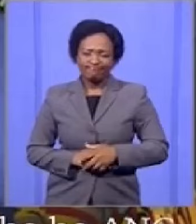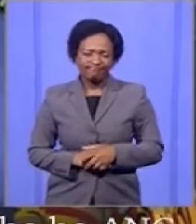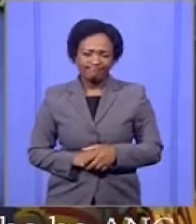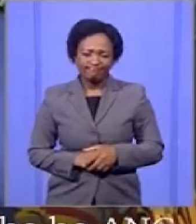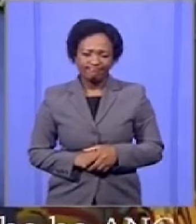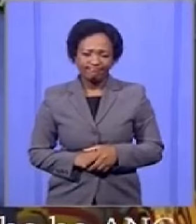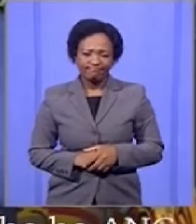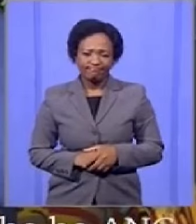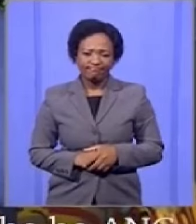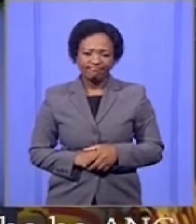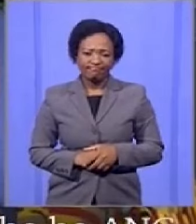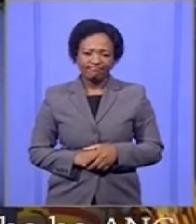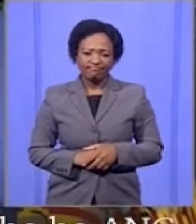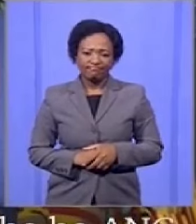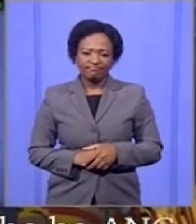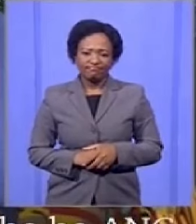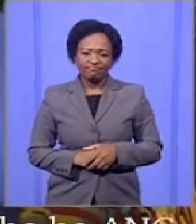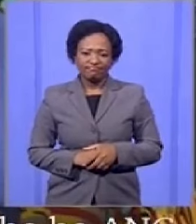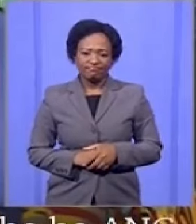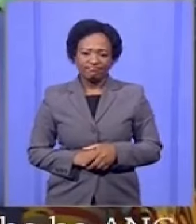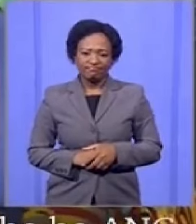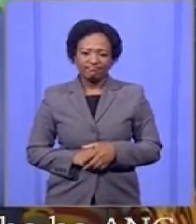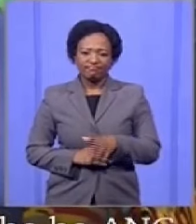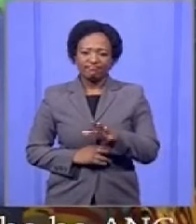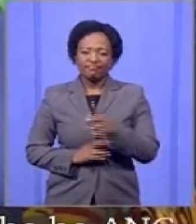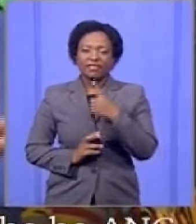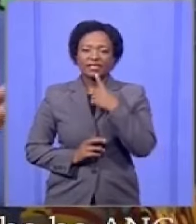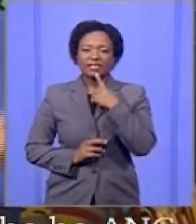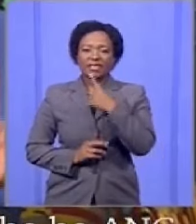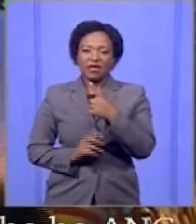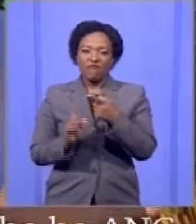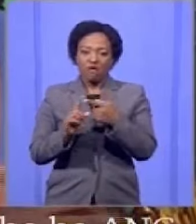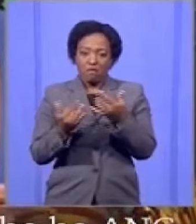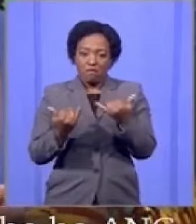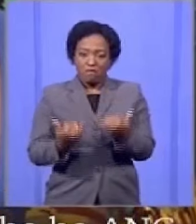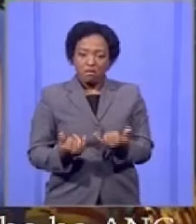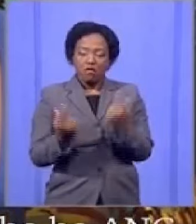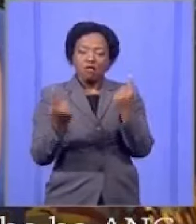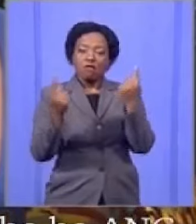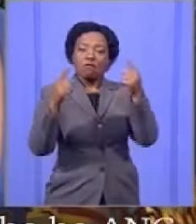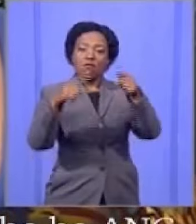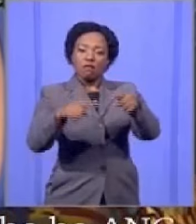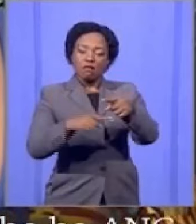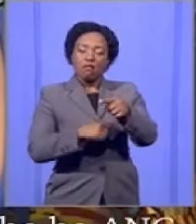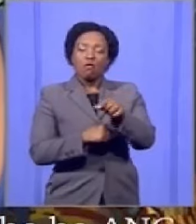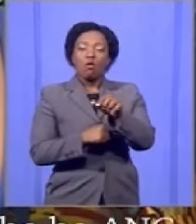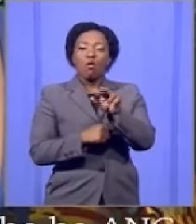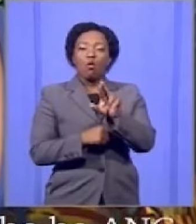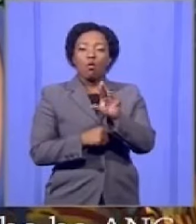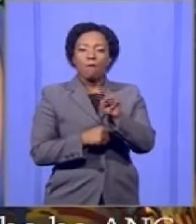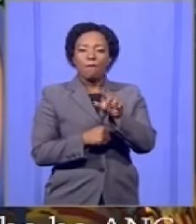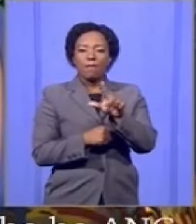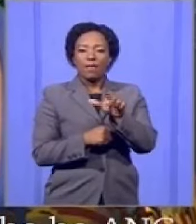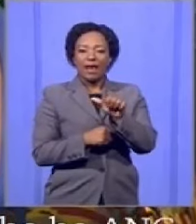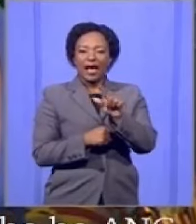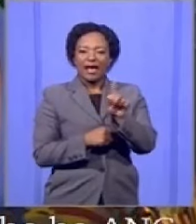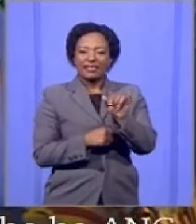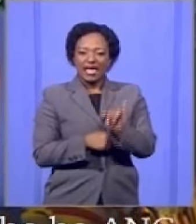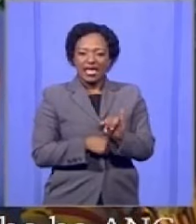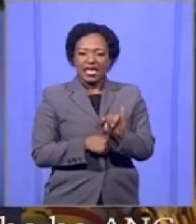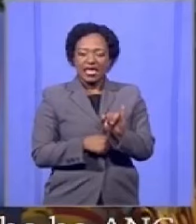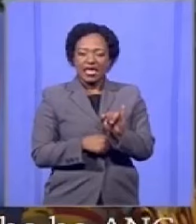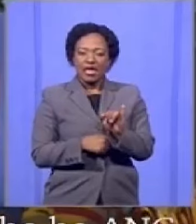So ngithi emafuzel masuka la sisemlaji ngumdubeshile. We carry a message with us